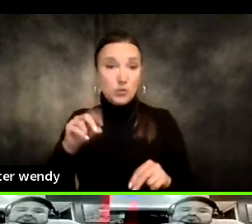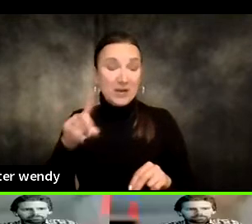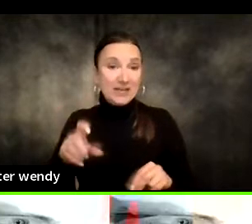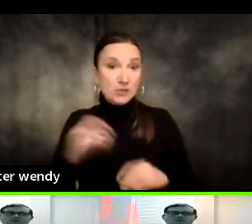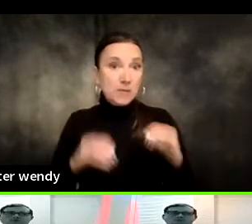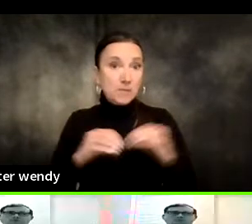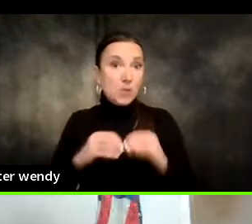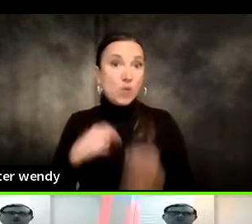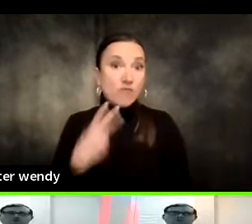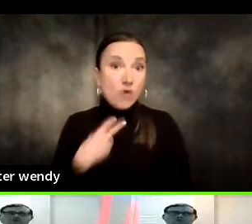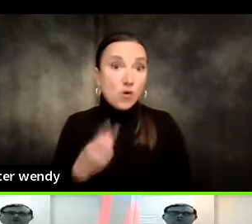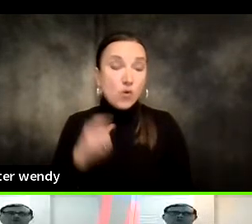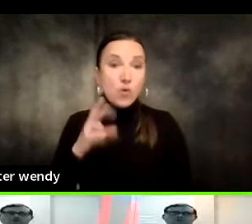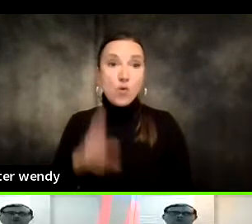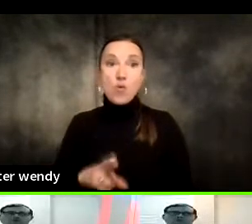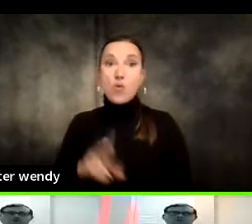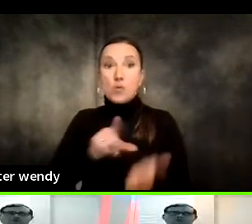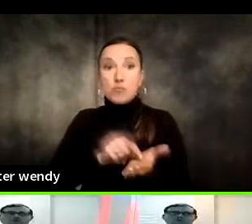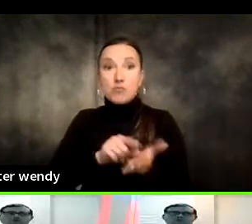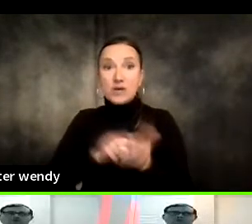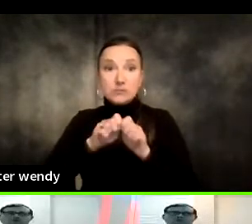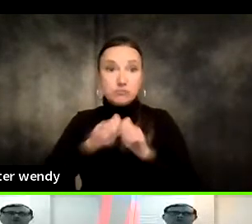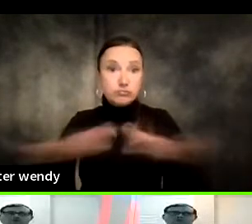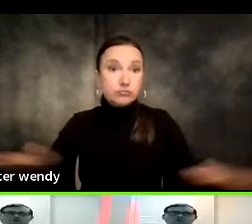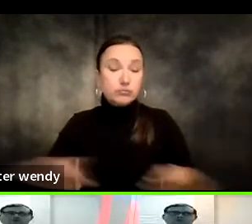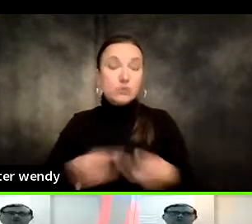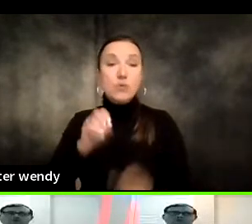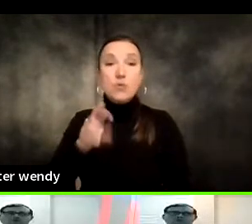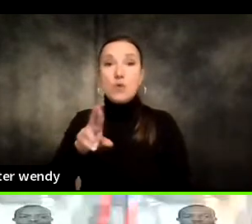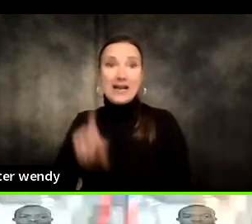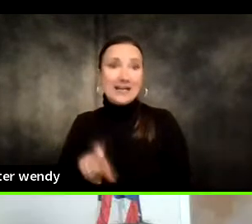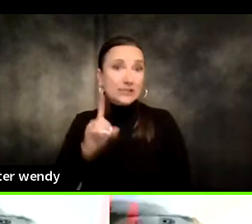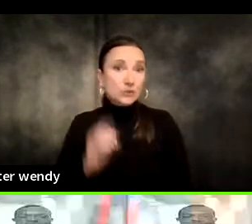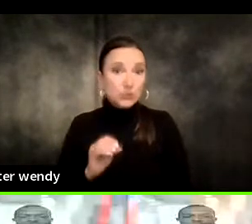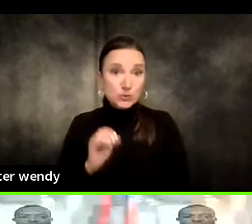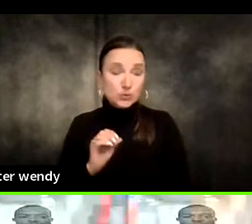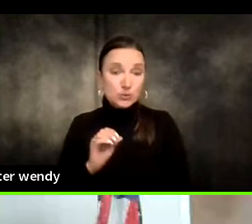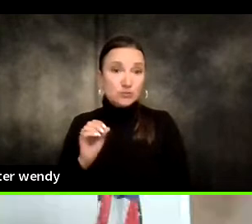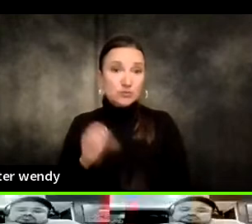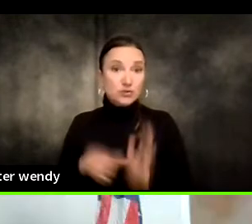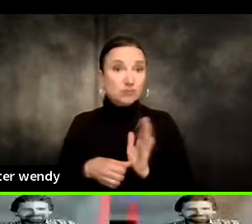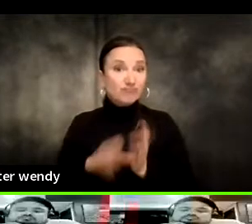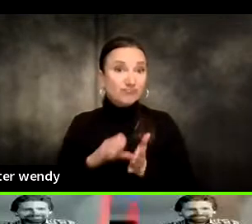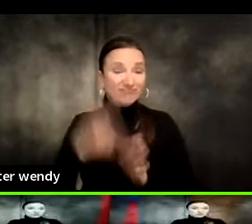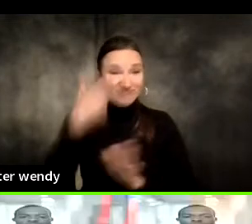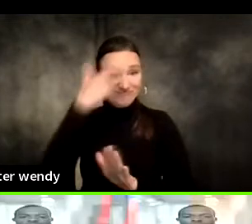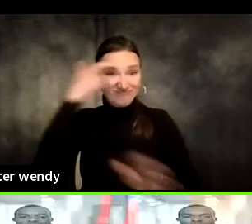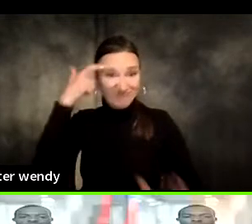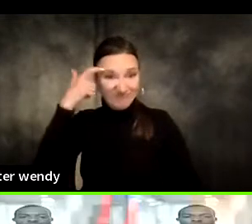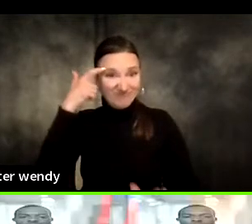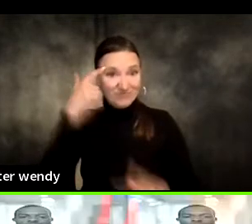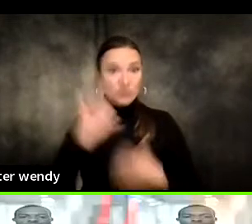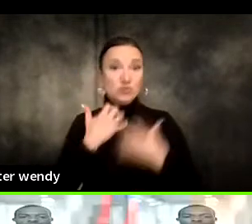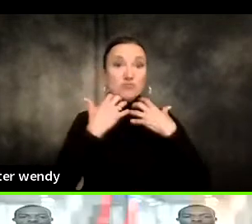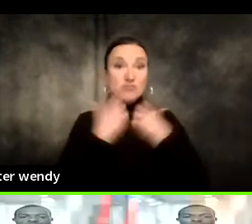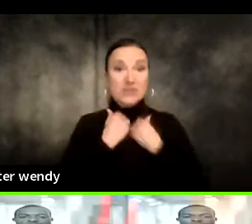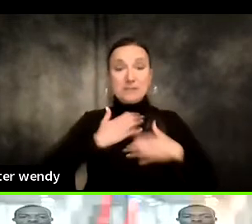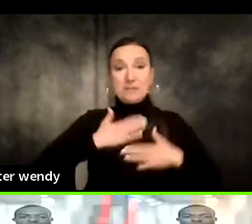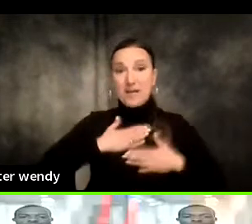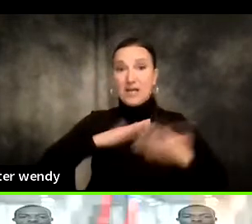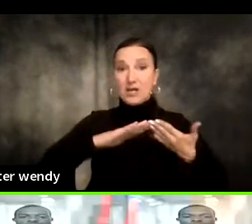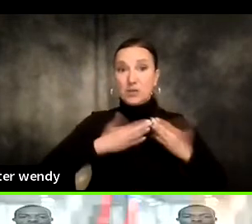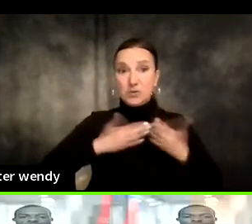if I need to send out press releases, if I need whatever I need to do to protect the interests of my community,